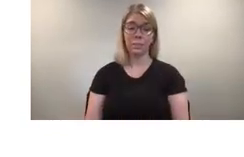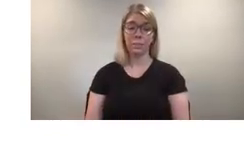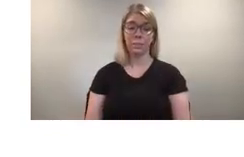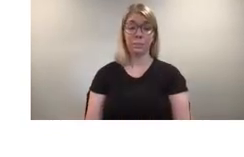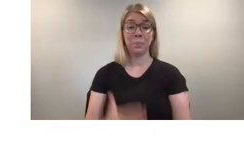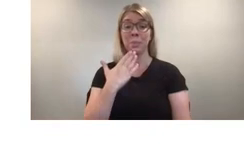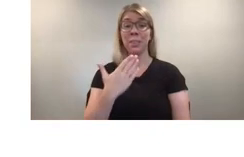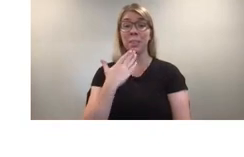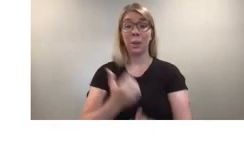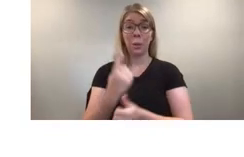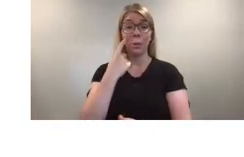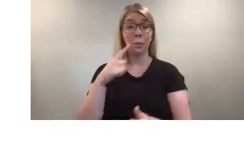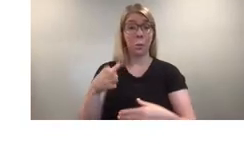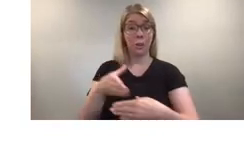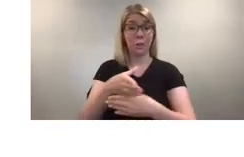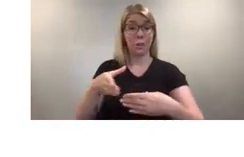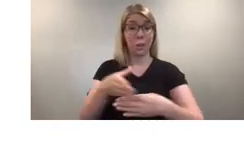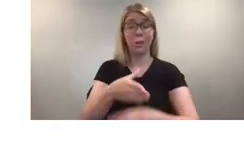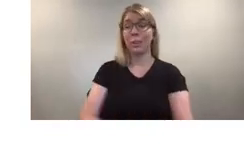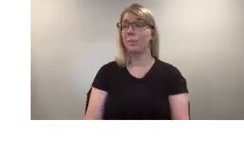Thanks everyone for sharing that with us.